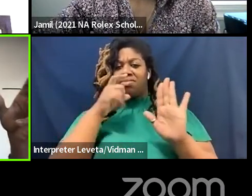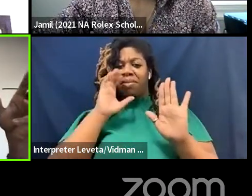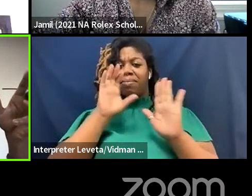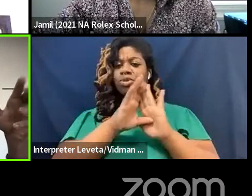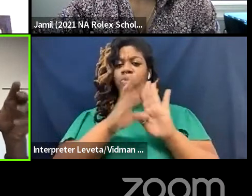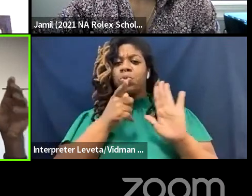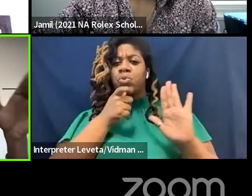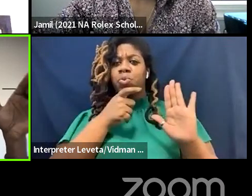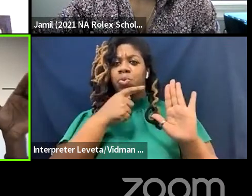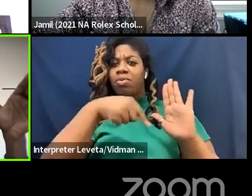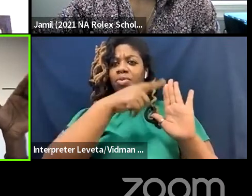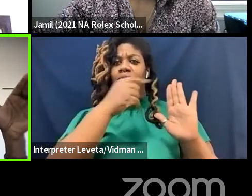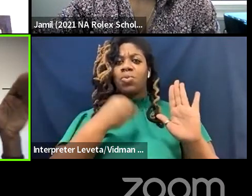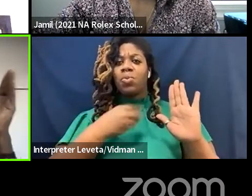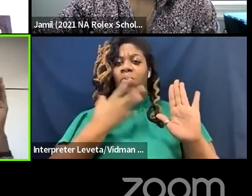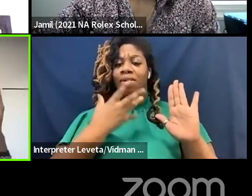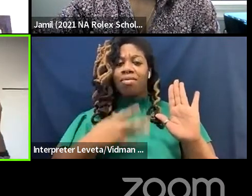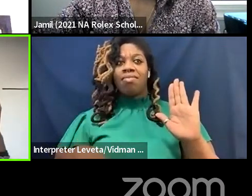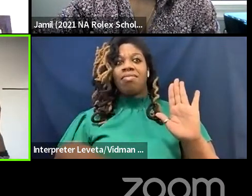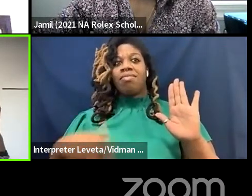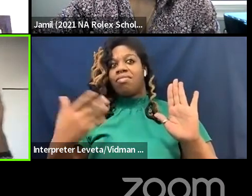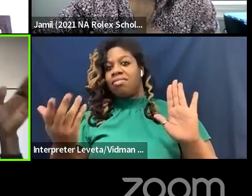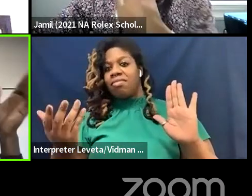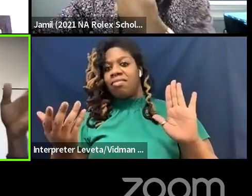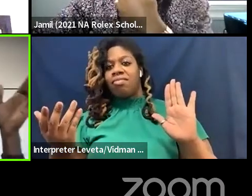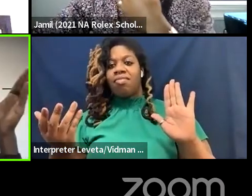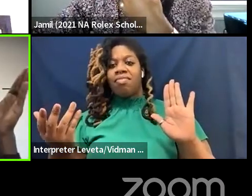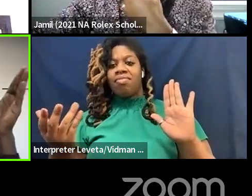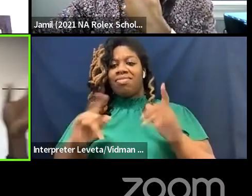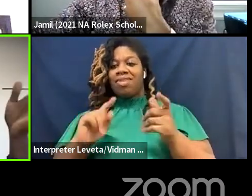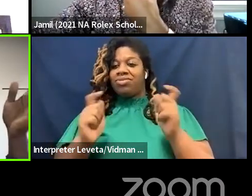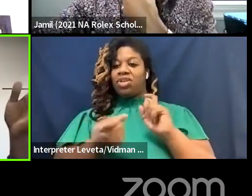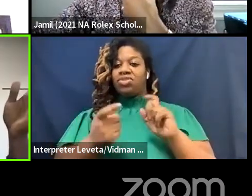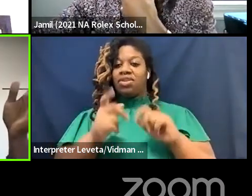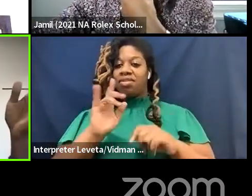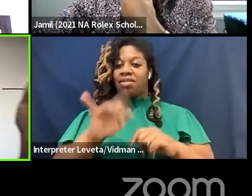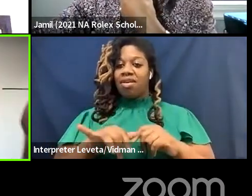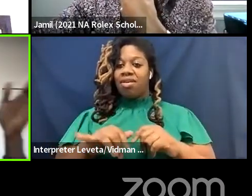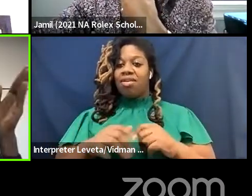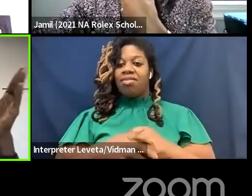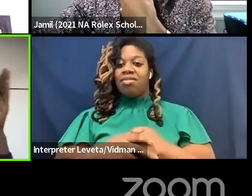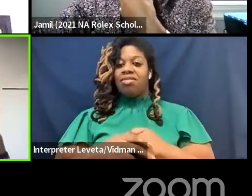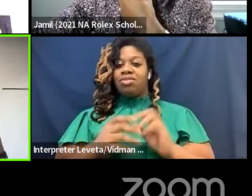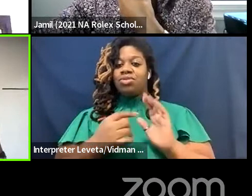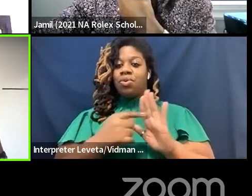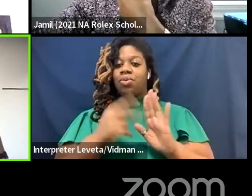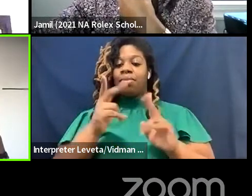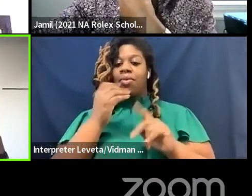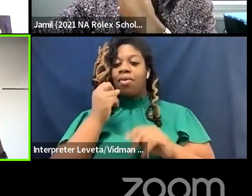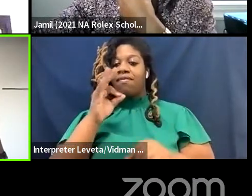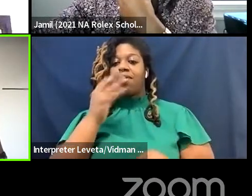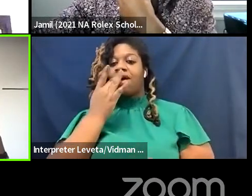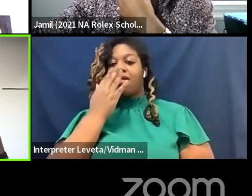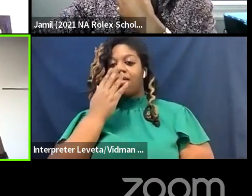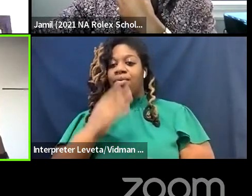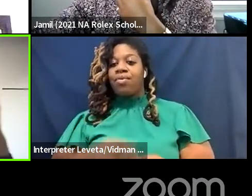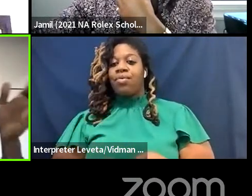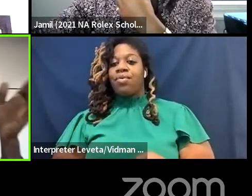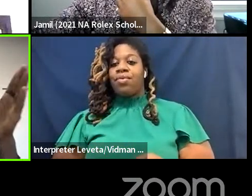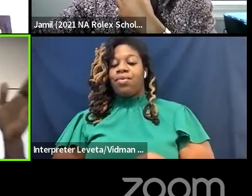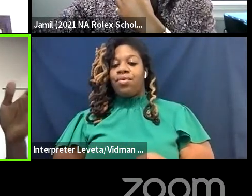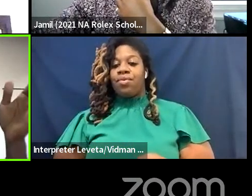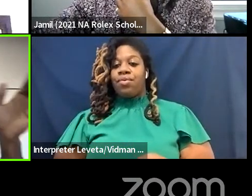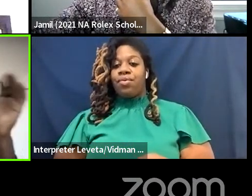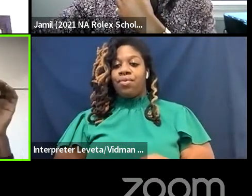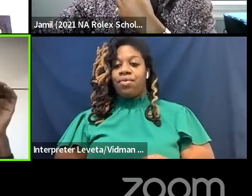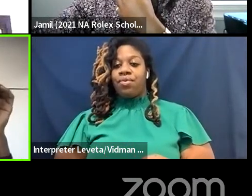the narrative, such that you're not on a boat, and not just people of color who haven't seen people of color scuba diving. It'd be the same people who make